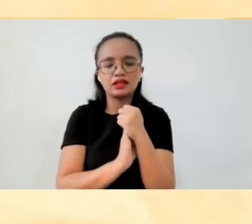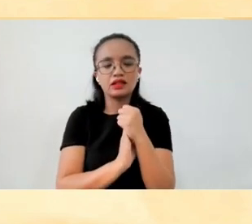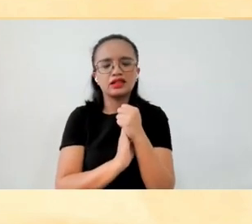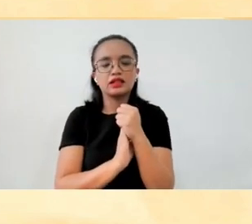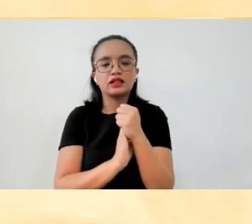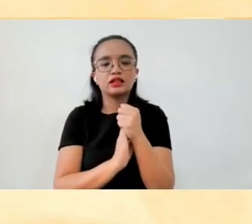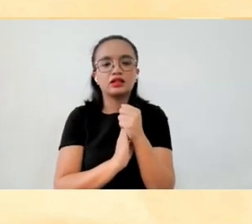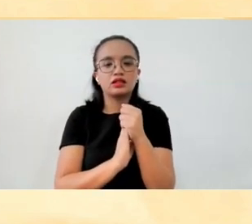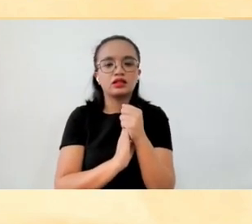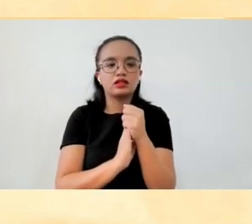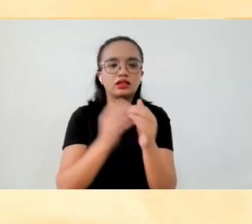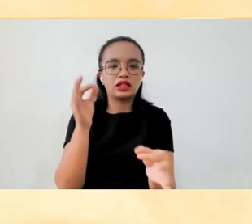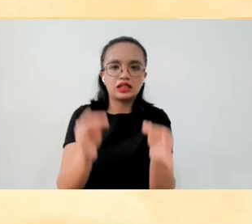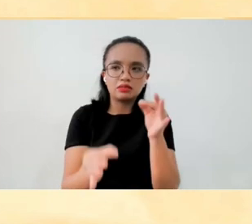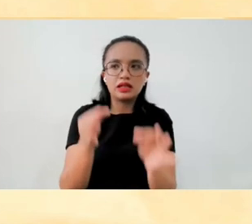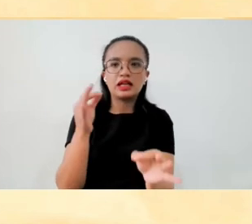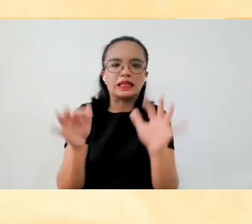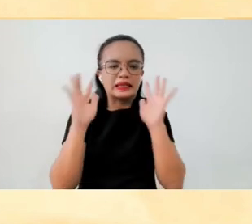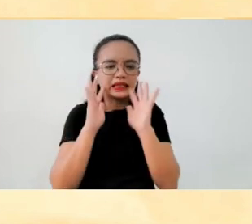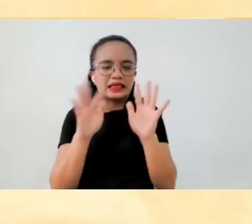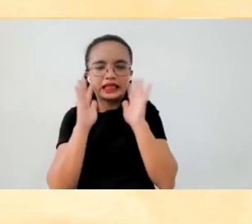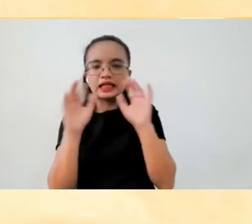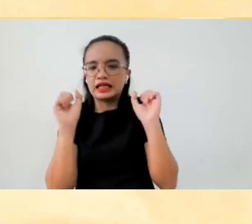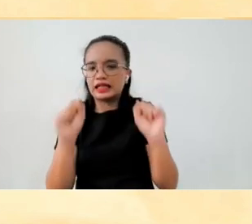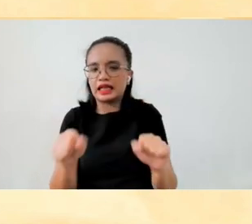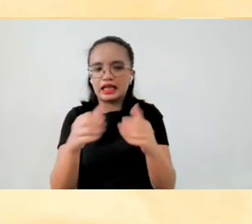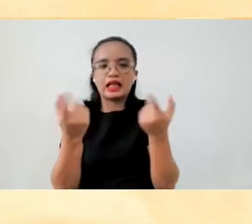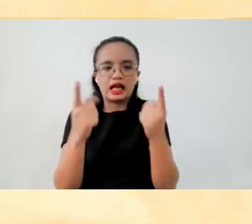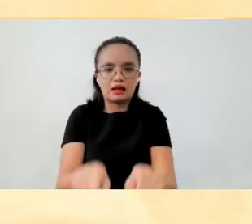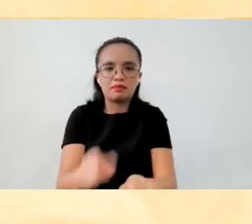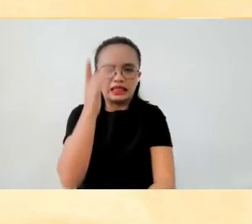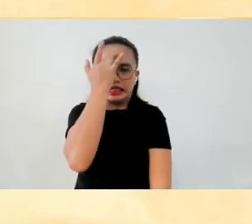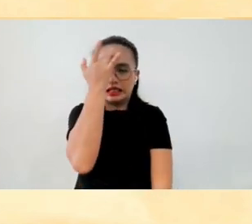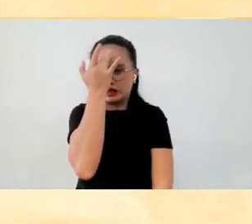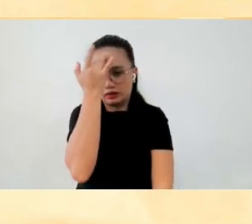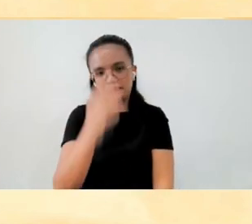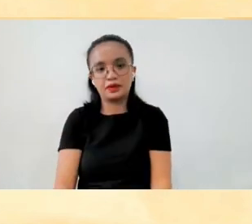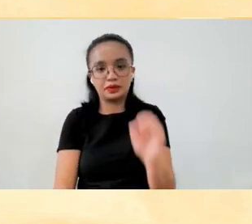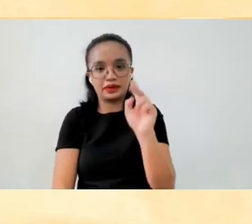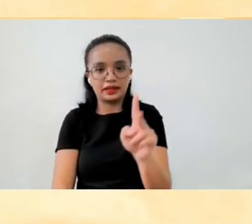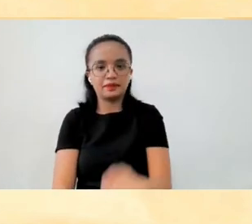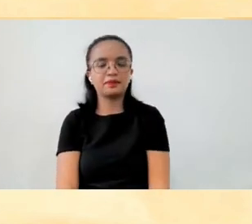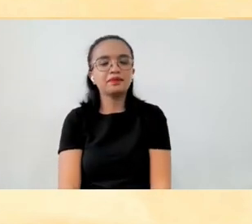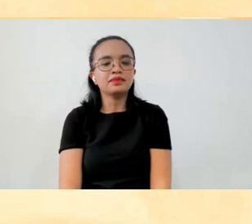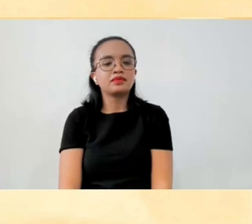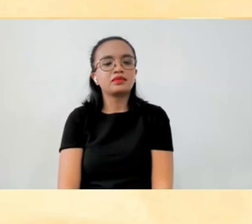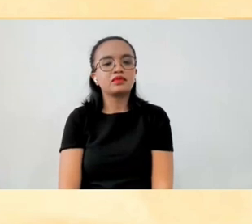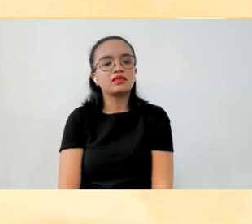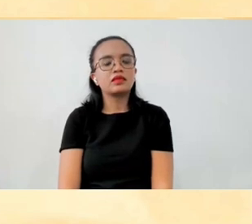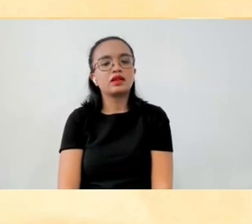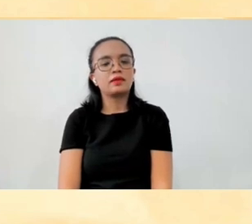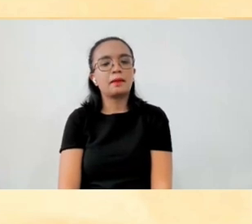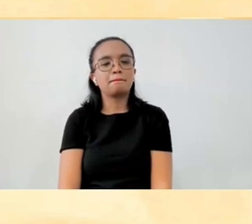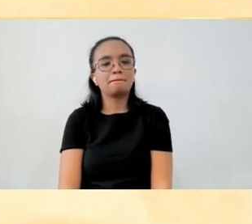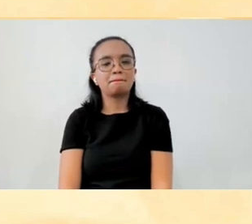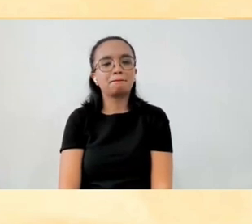judgment, shaming, and can lead to that traumatic experience. Okay, so in the end,